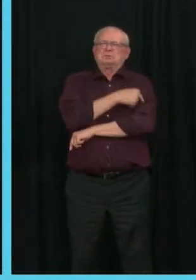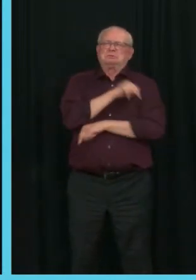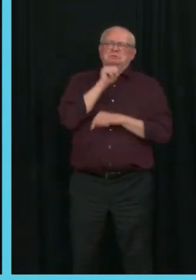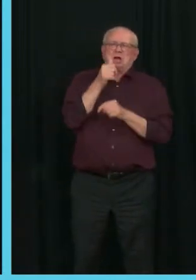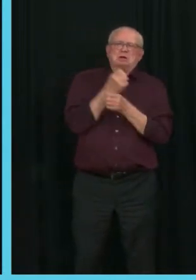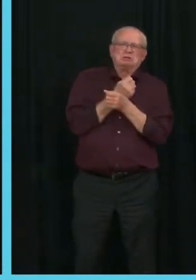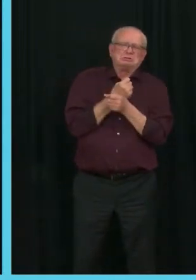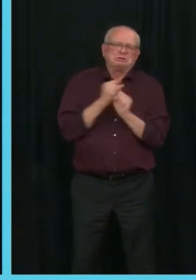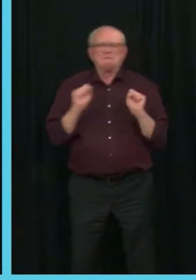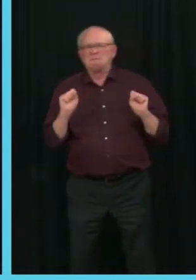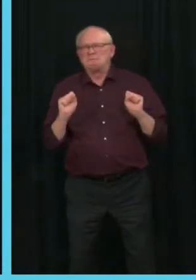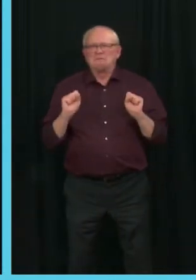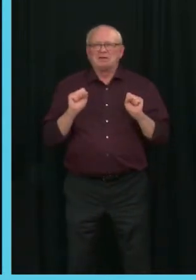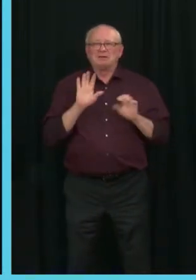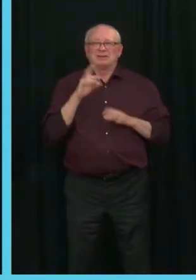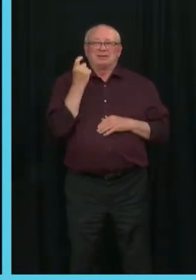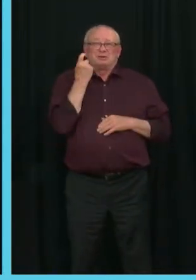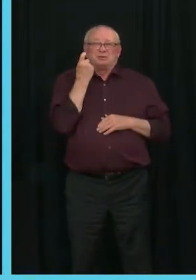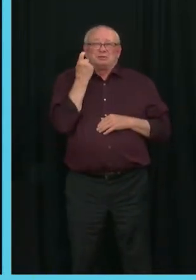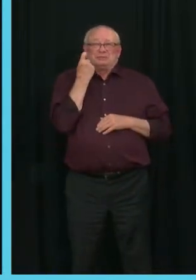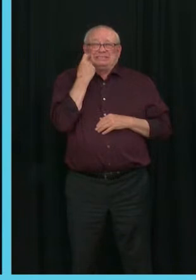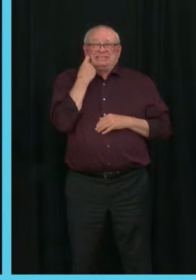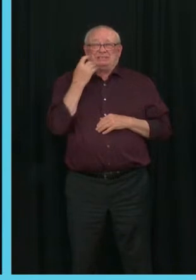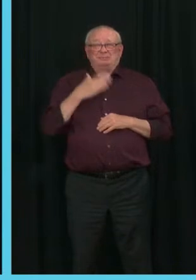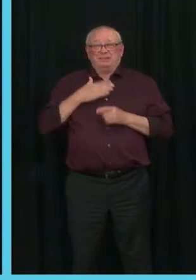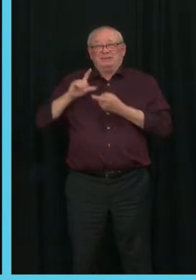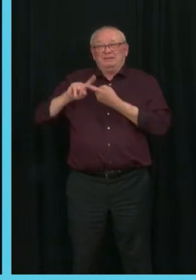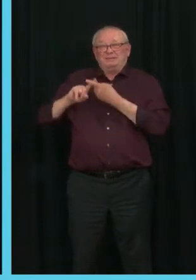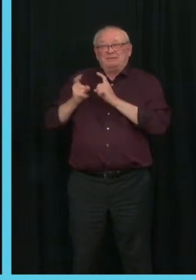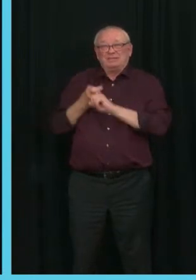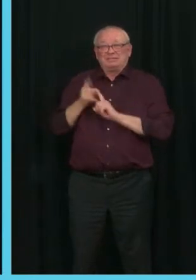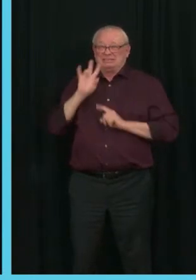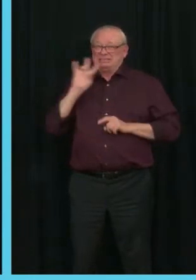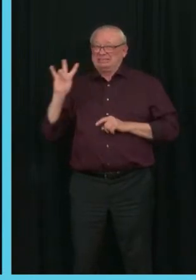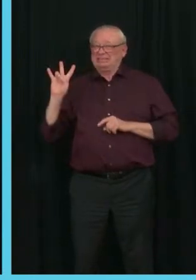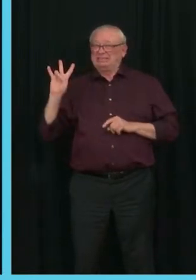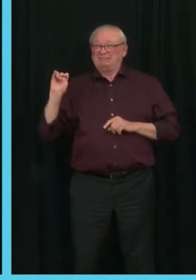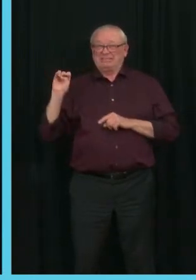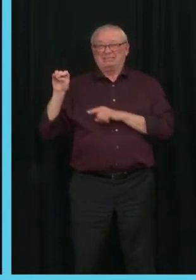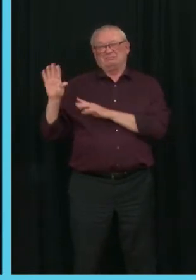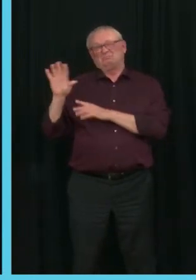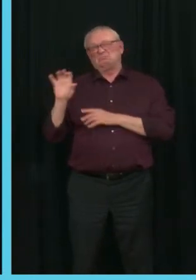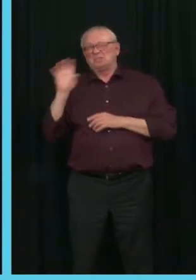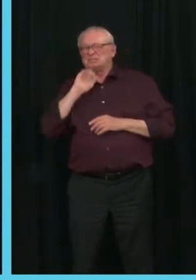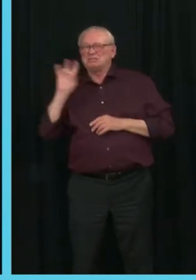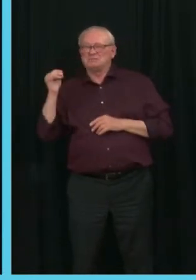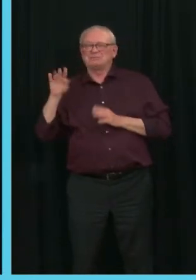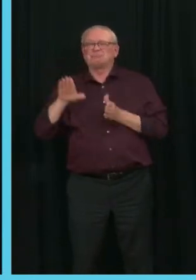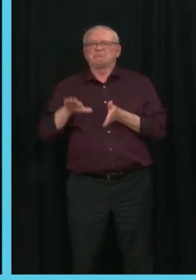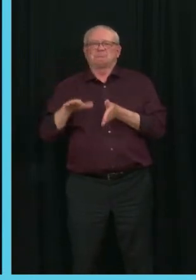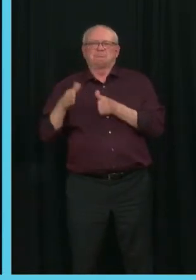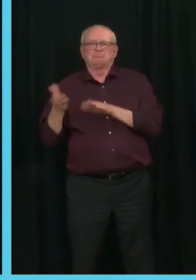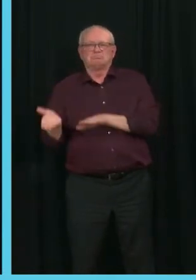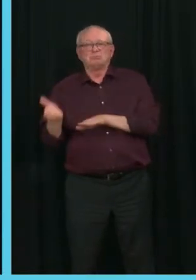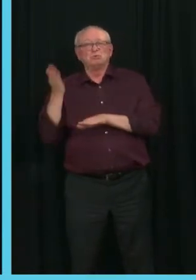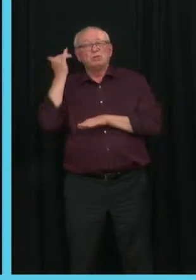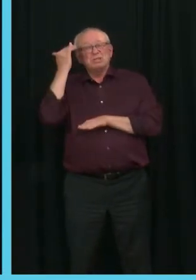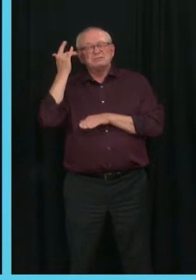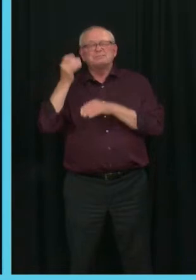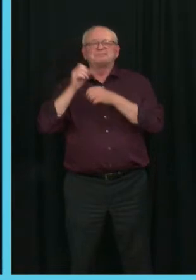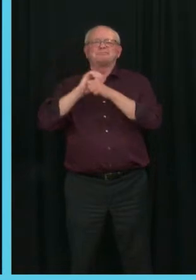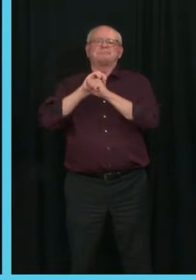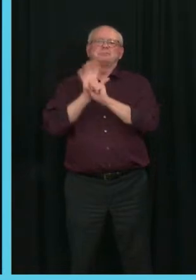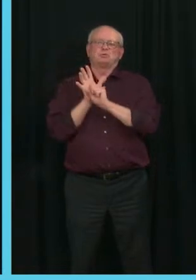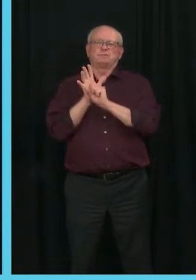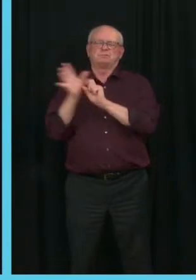a friend in his 70s pass away as a result of a COVID-19 infection. And I'm told